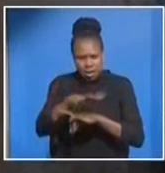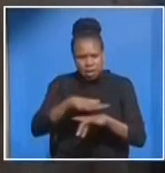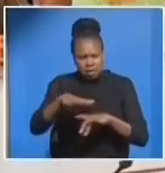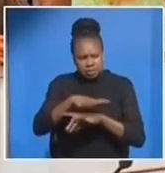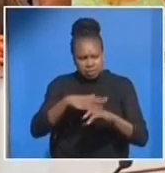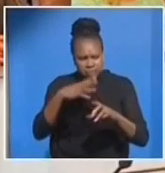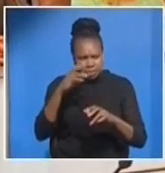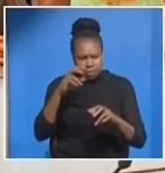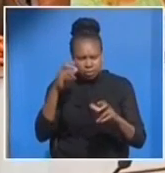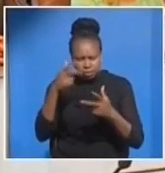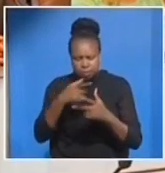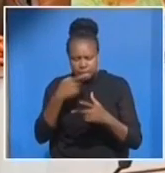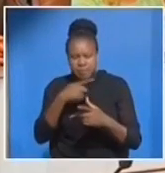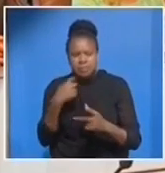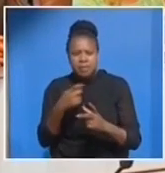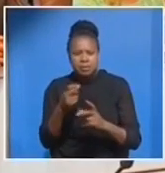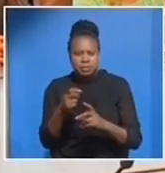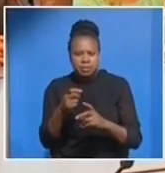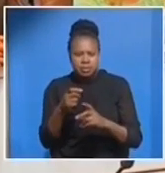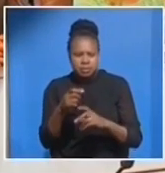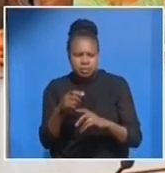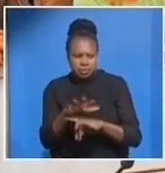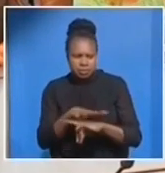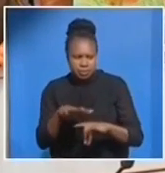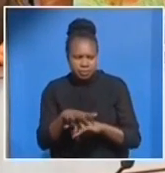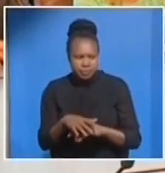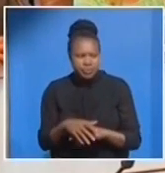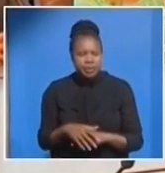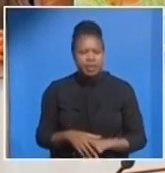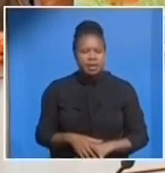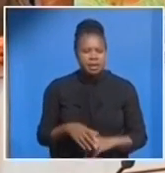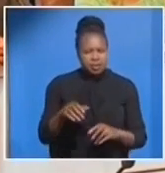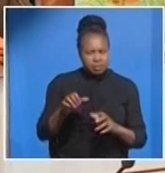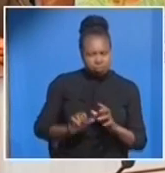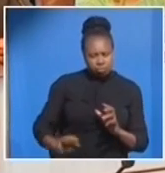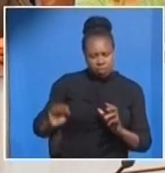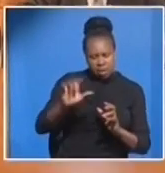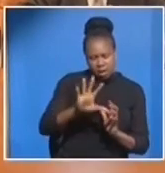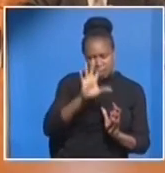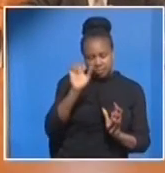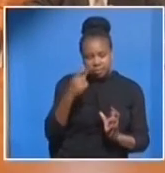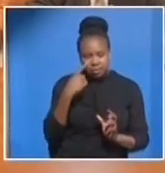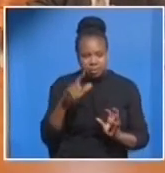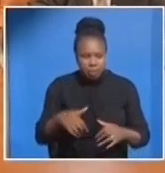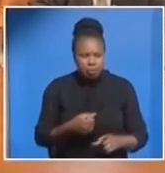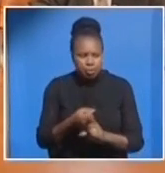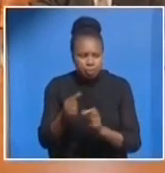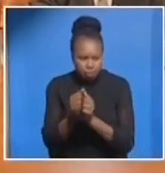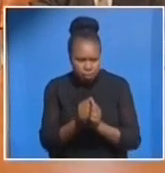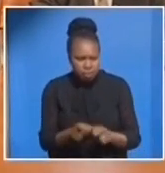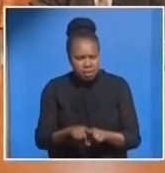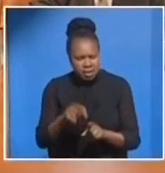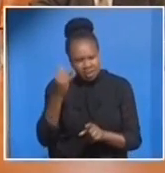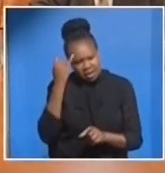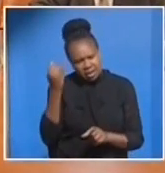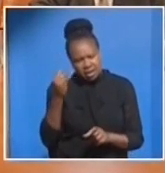poaching. The aim is to partner with countries in Southern Africa and see how they can combat the scourge, the idea that President Hage